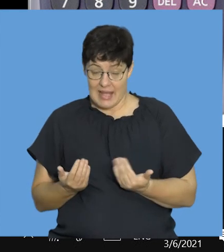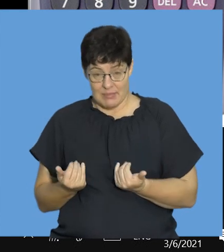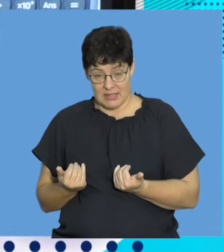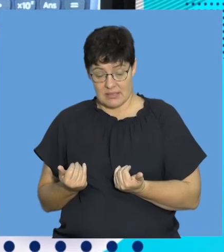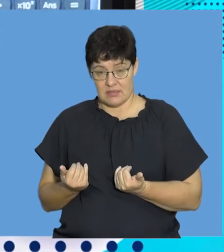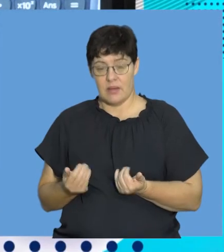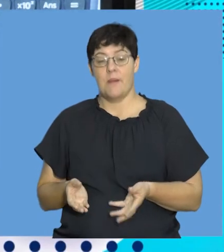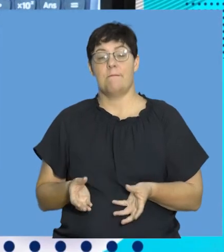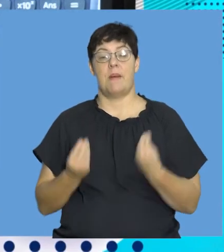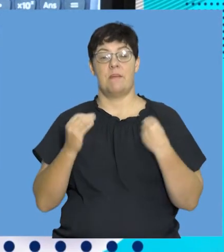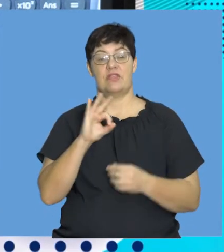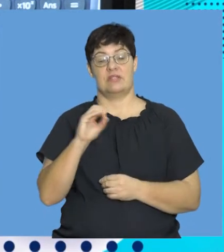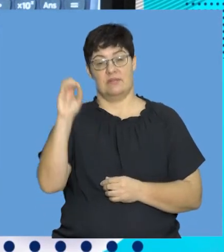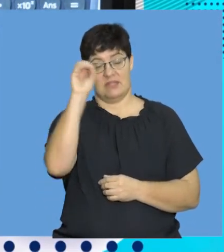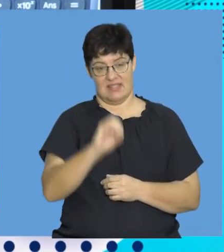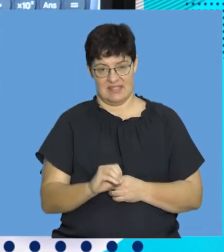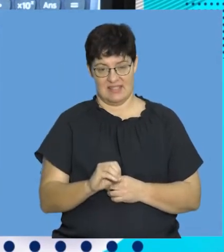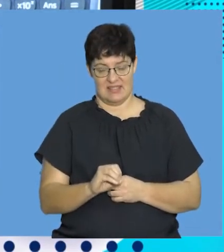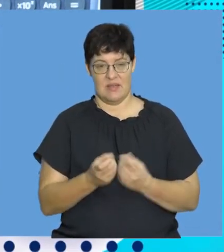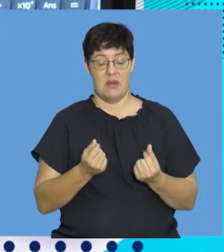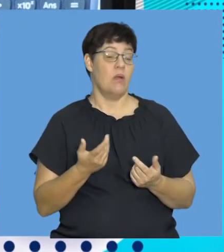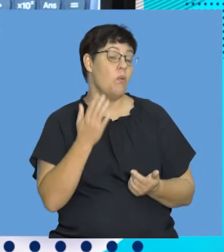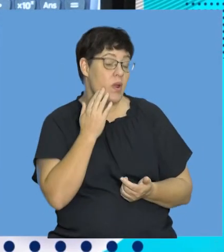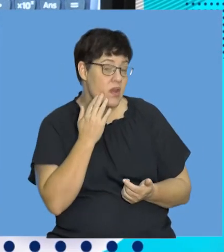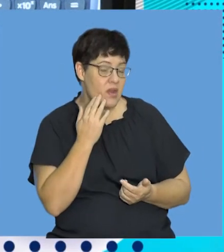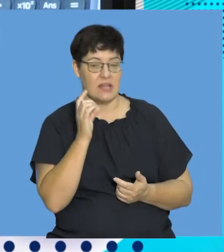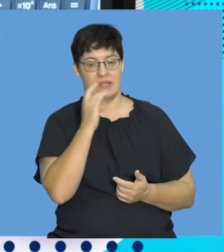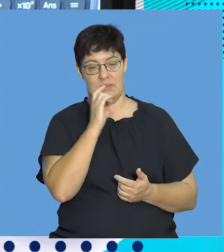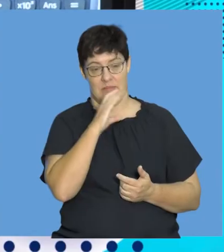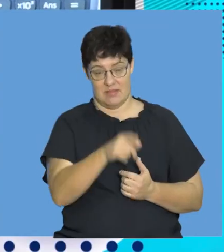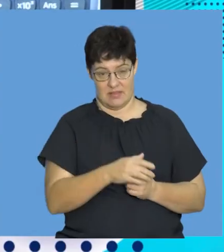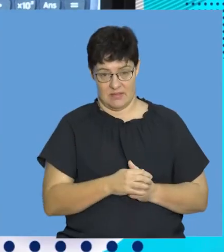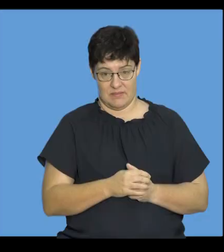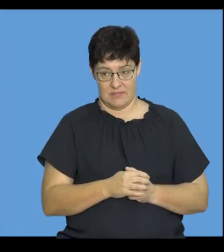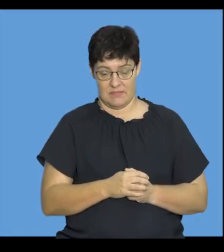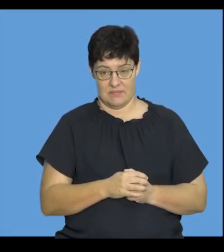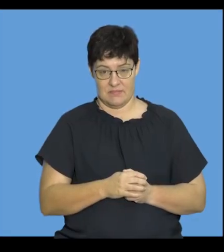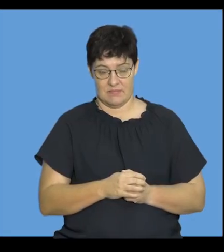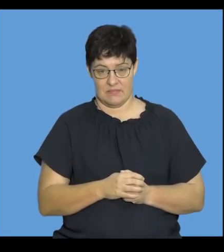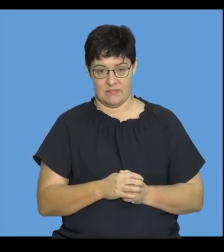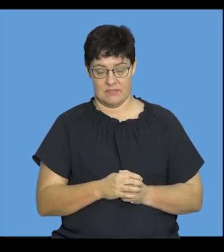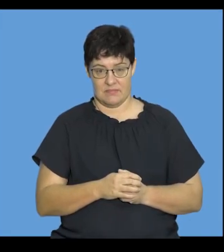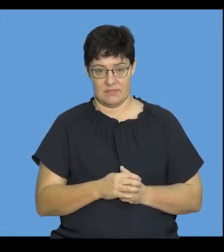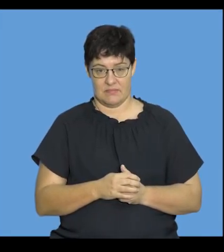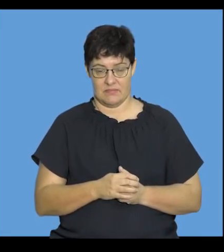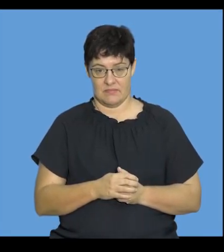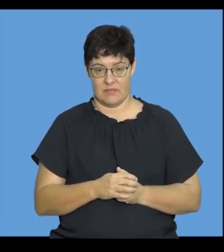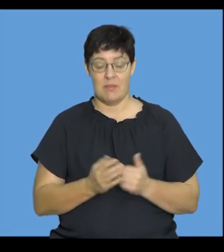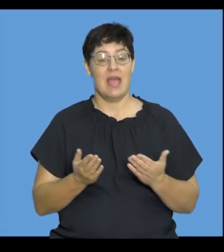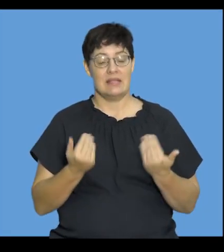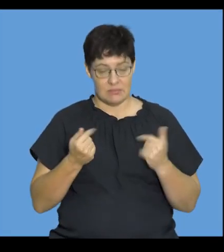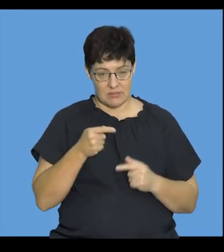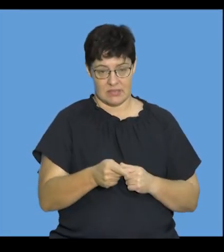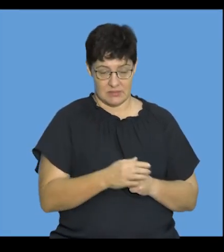receive 30% of that money when? In September. So there we go. September, I'm anticipating this figure